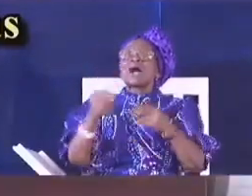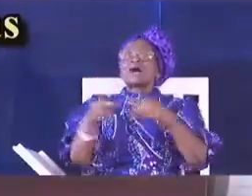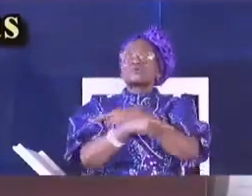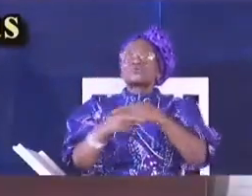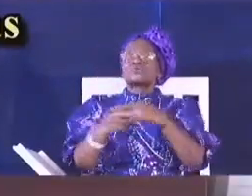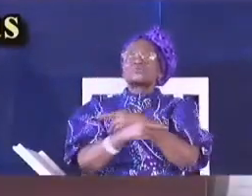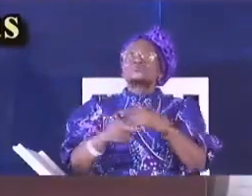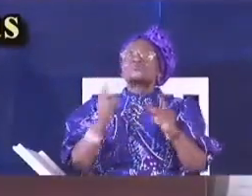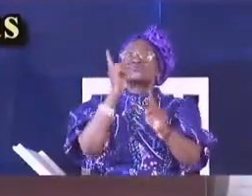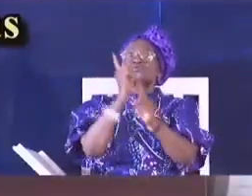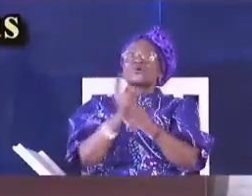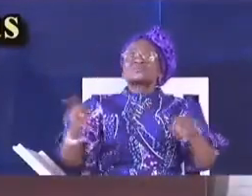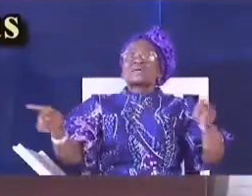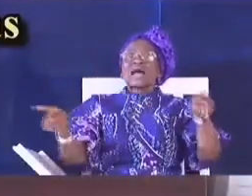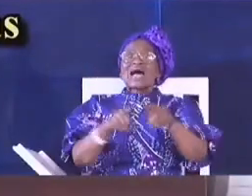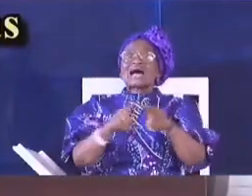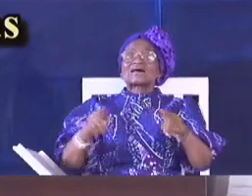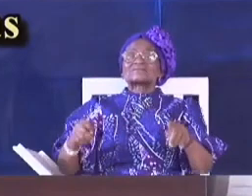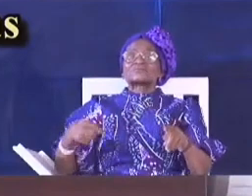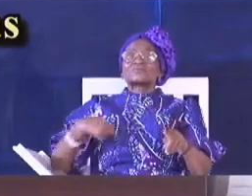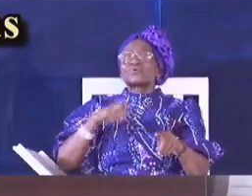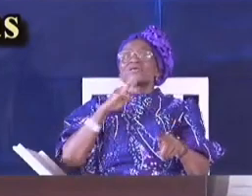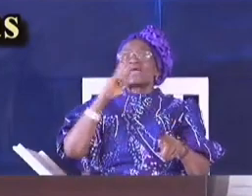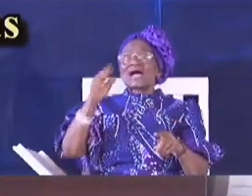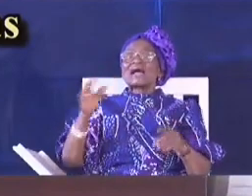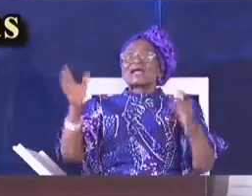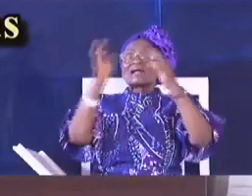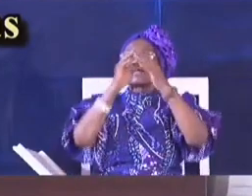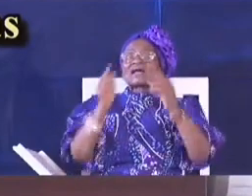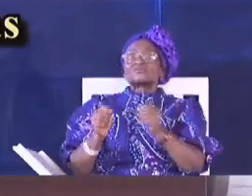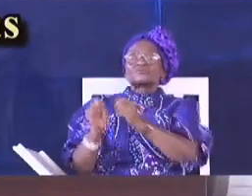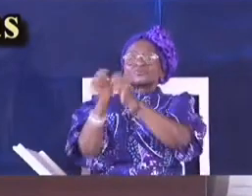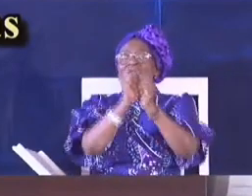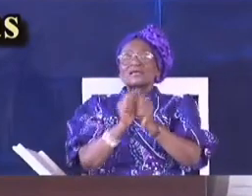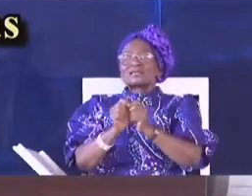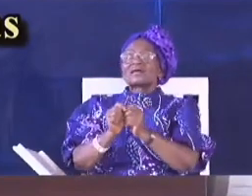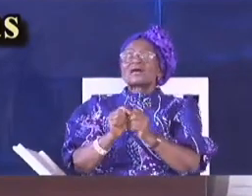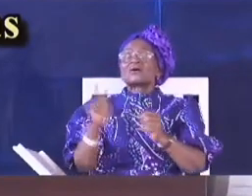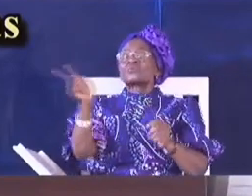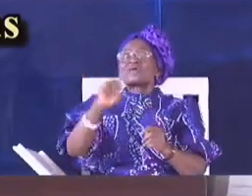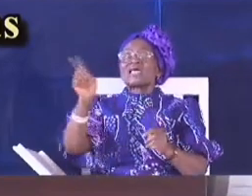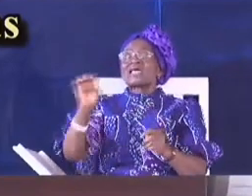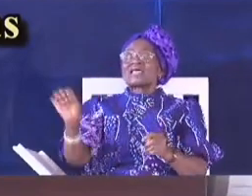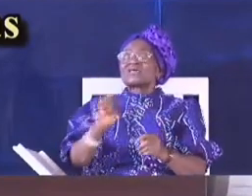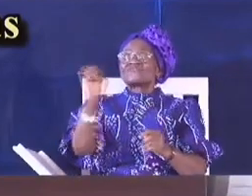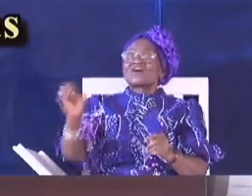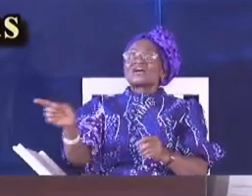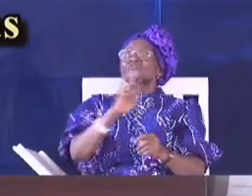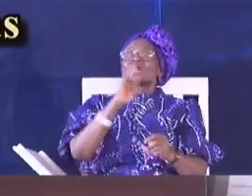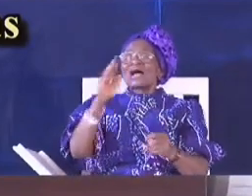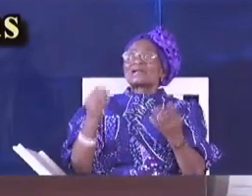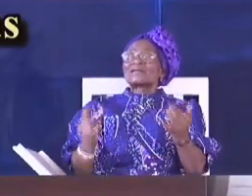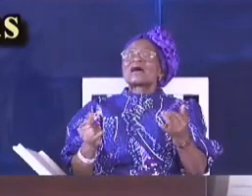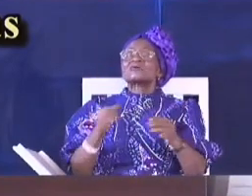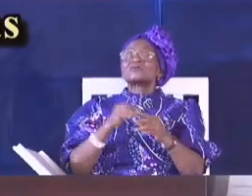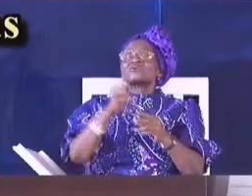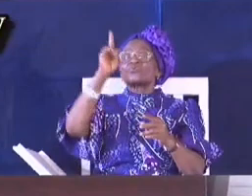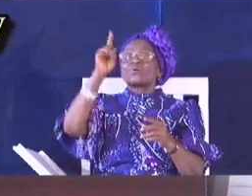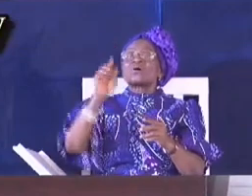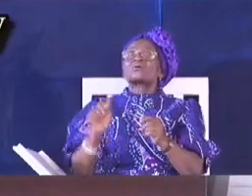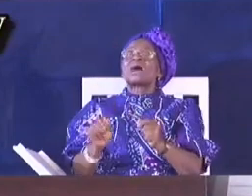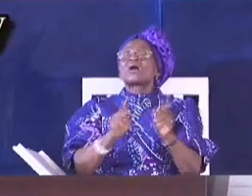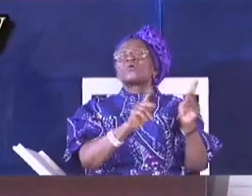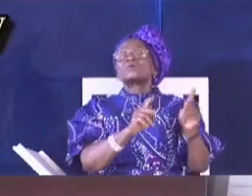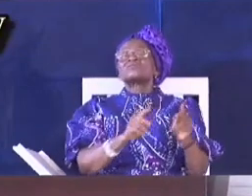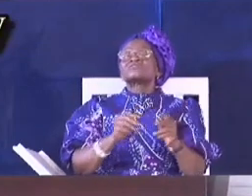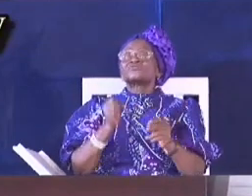gathered together, wherever you are now, in one accord, and suddenly the wind